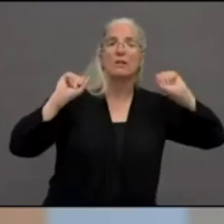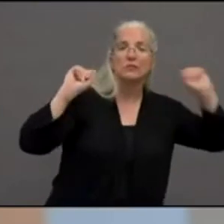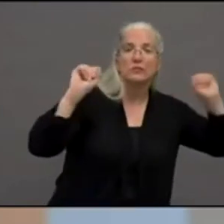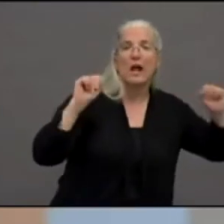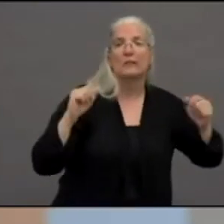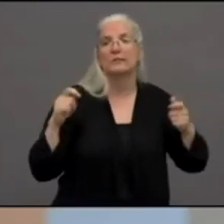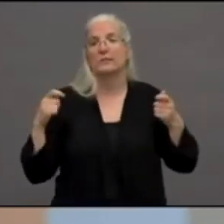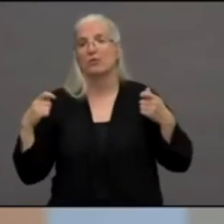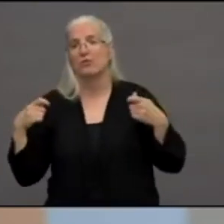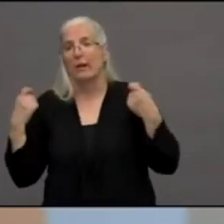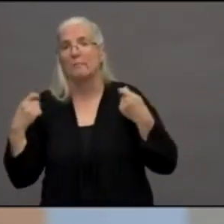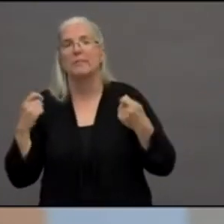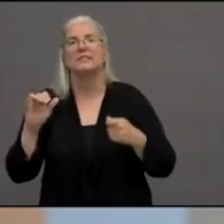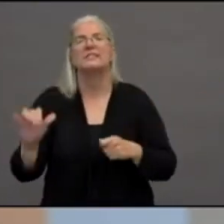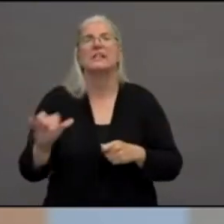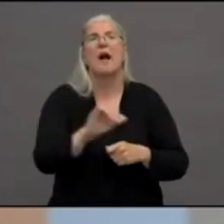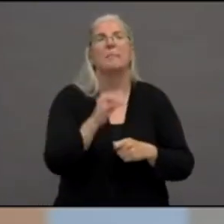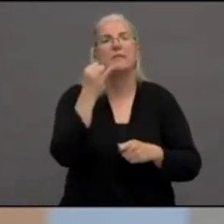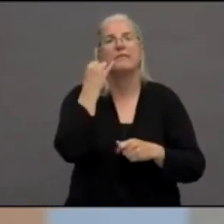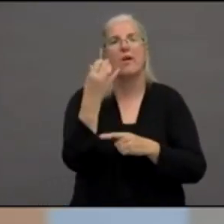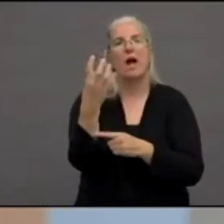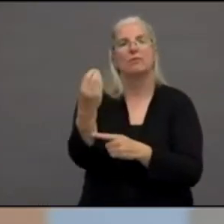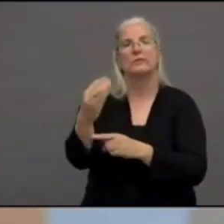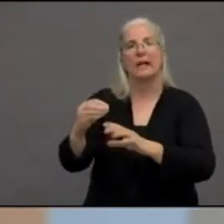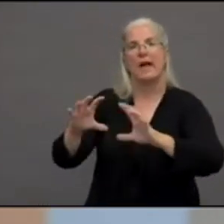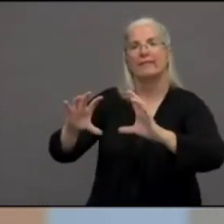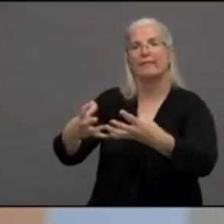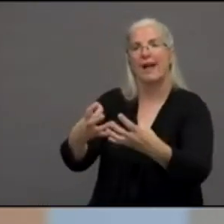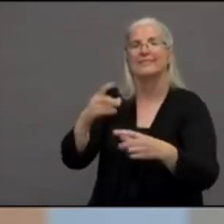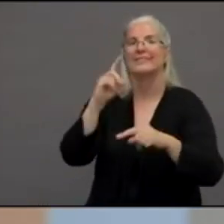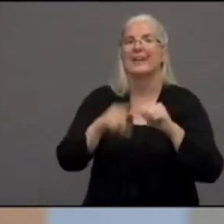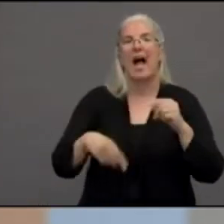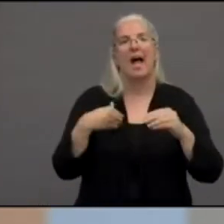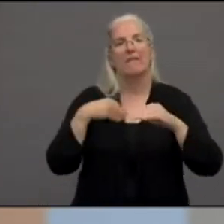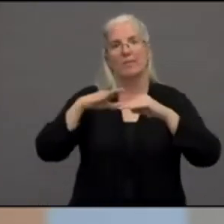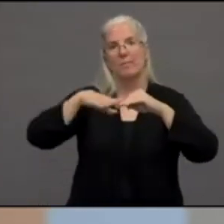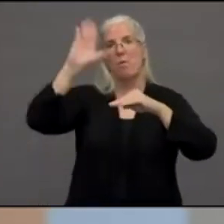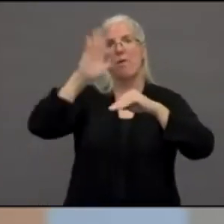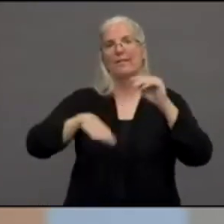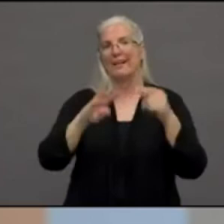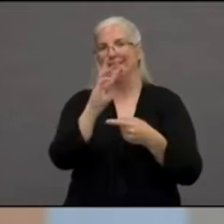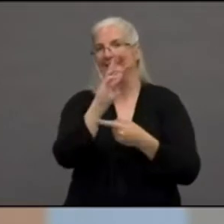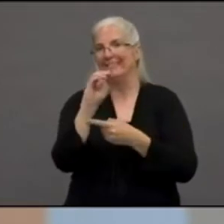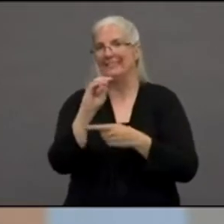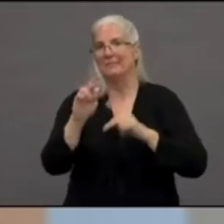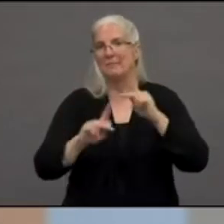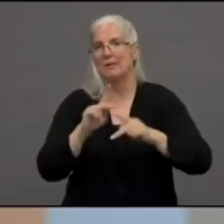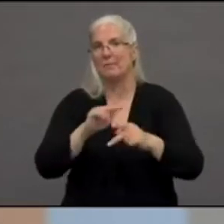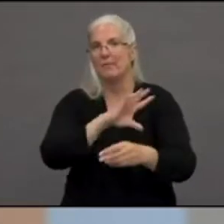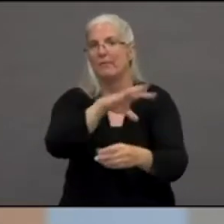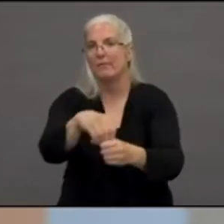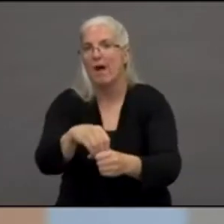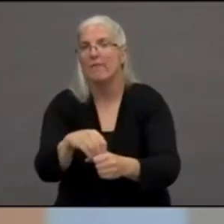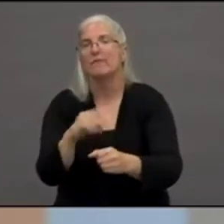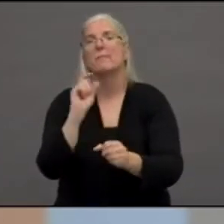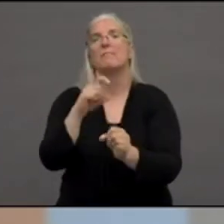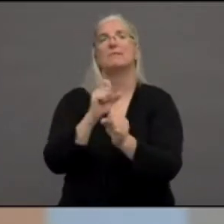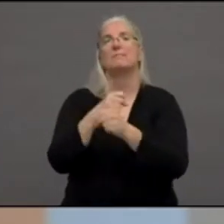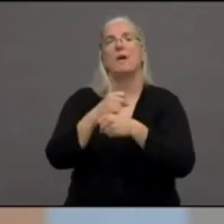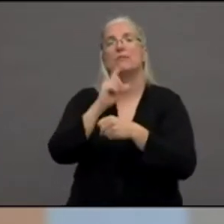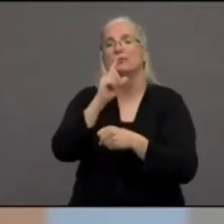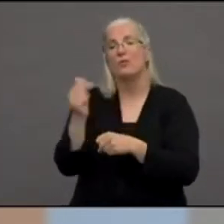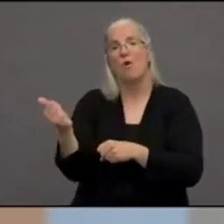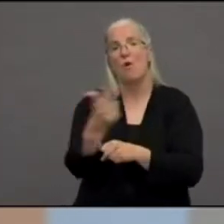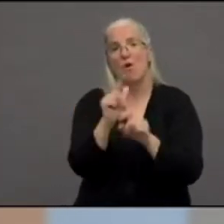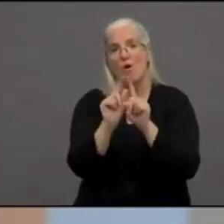can't have more than 60 people, you need to ensure that people are wearing face coverings still, and you want to make sure they're still 6 feet apart at all times. So